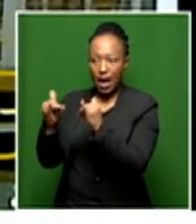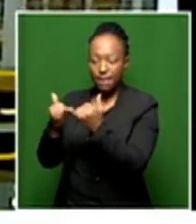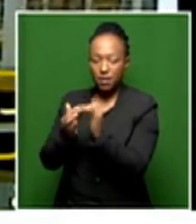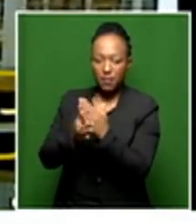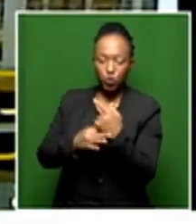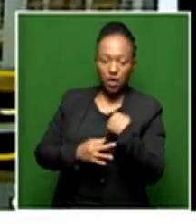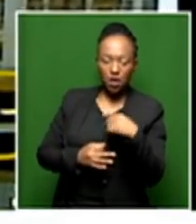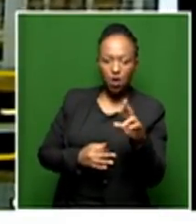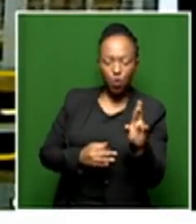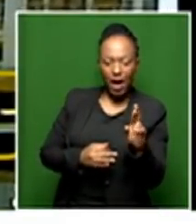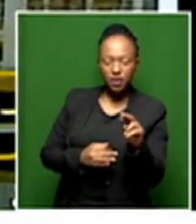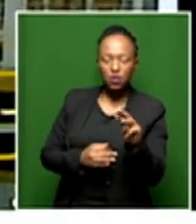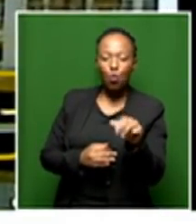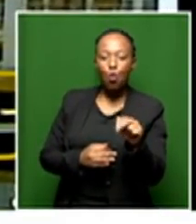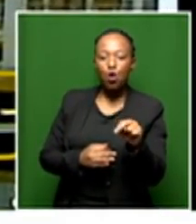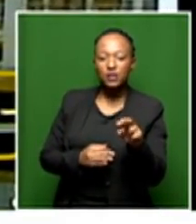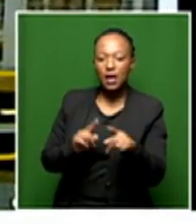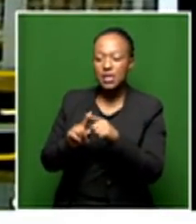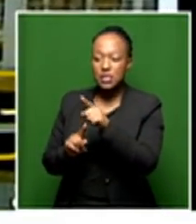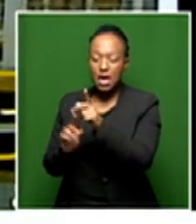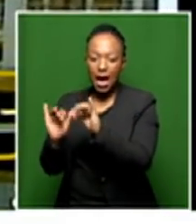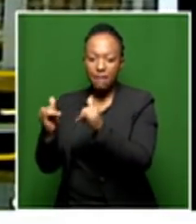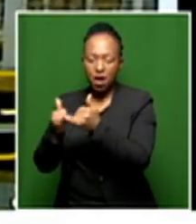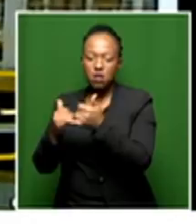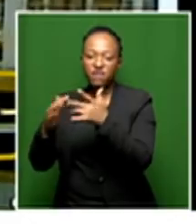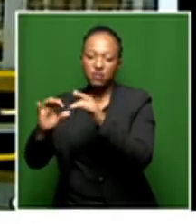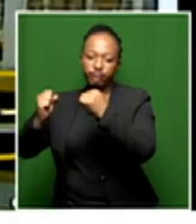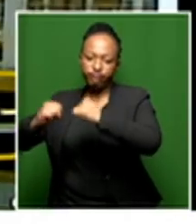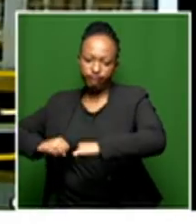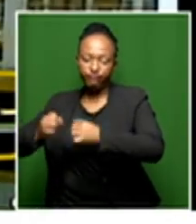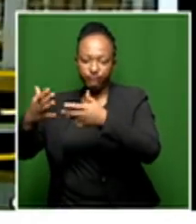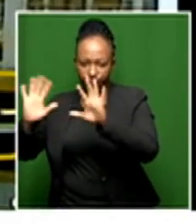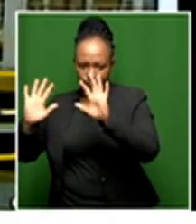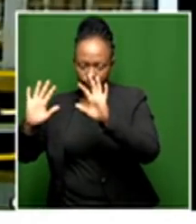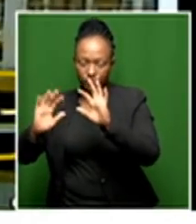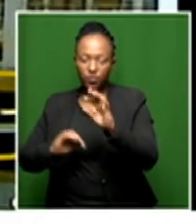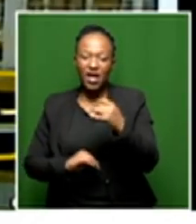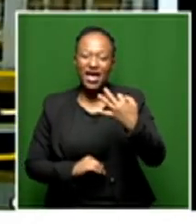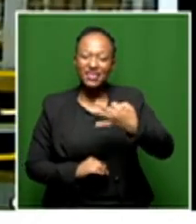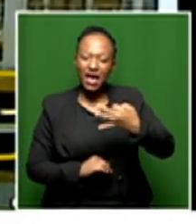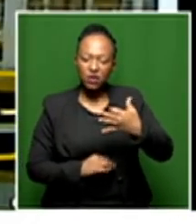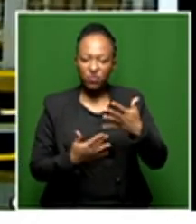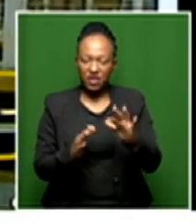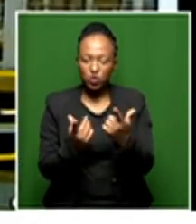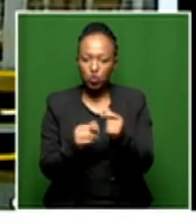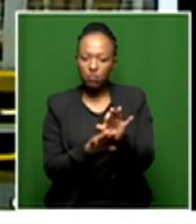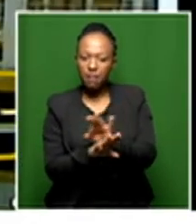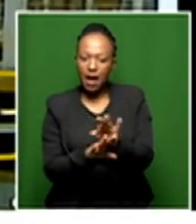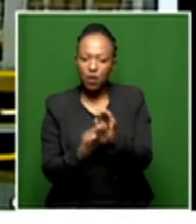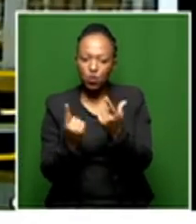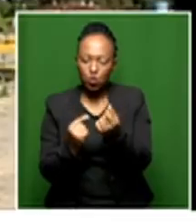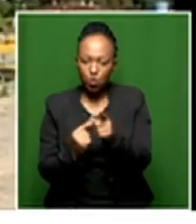and the suppliers. The third thing that we then did on